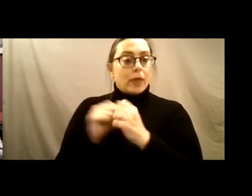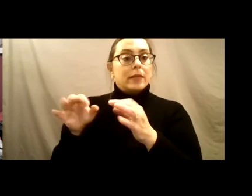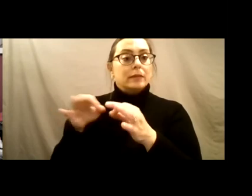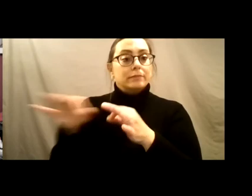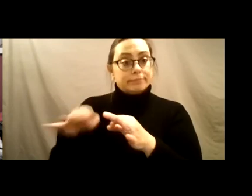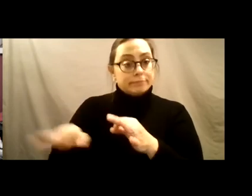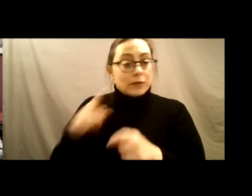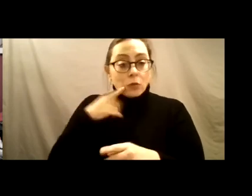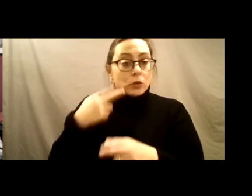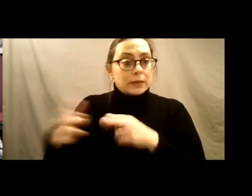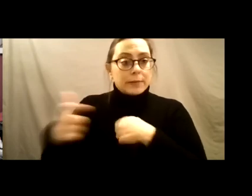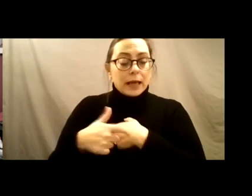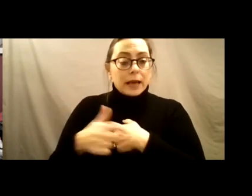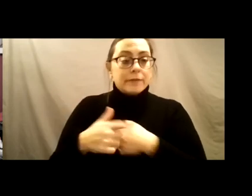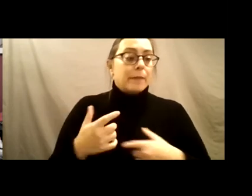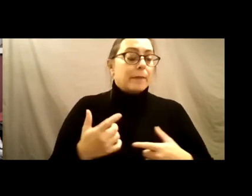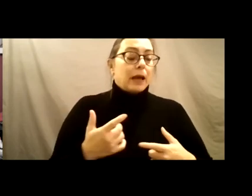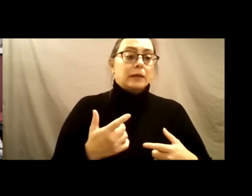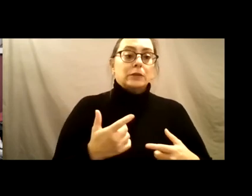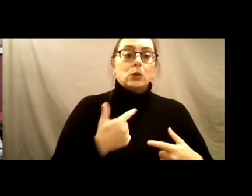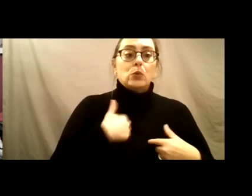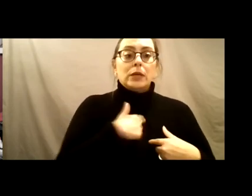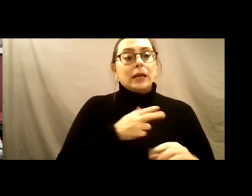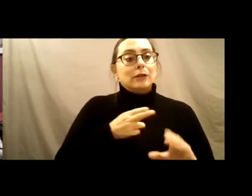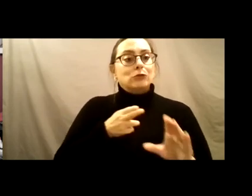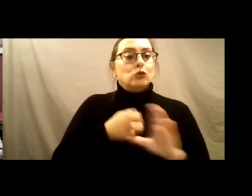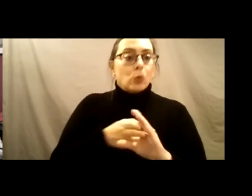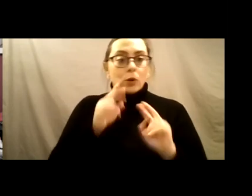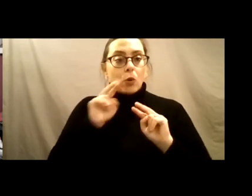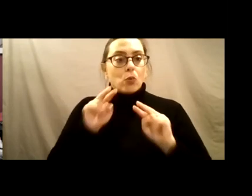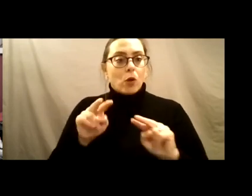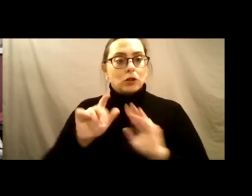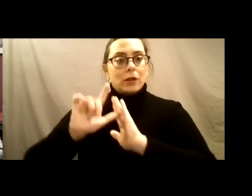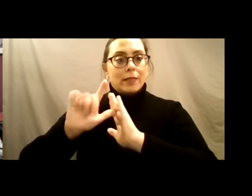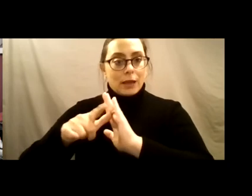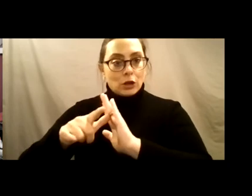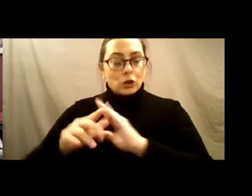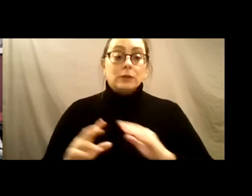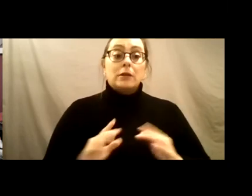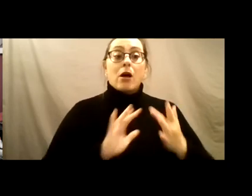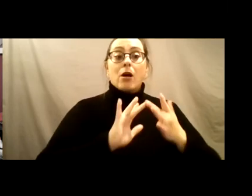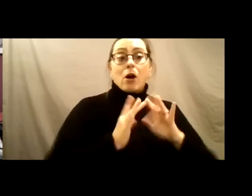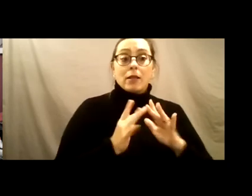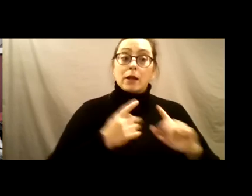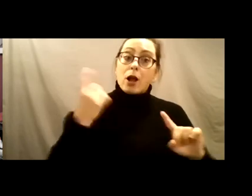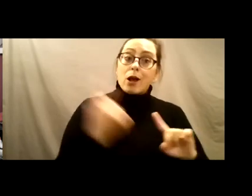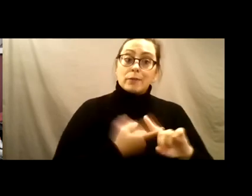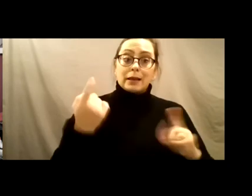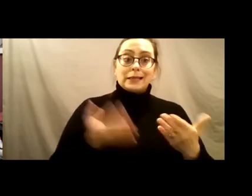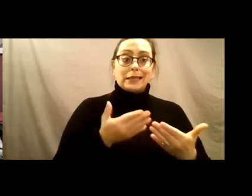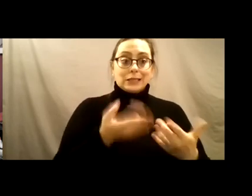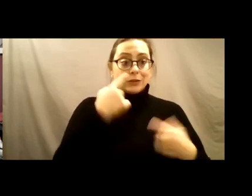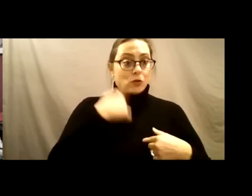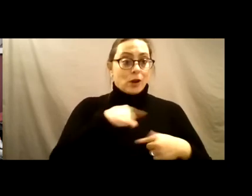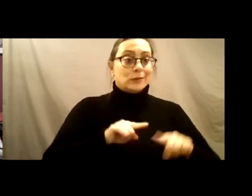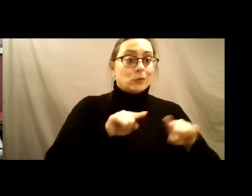time, the option to attend something at our own pace is crucial. Just because it's online doesn't make it automatically easier for someone to attend,